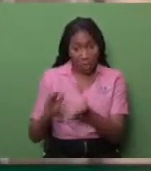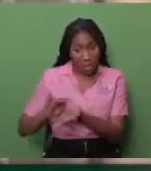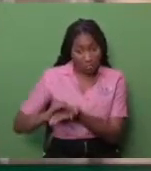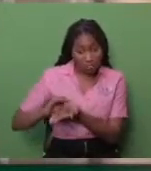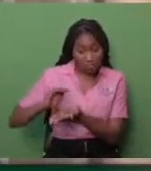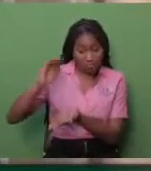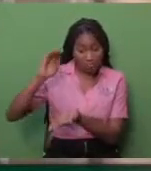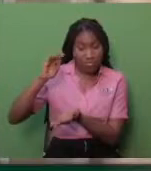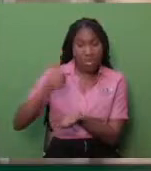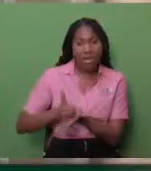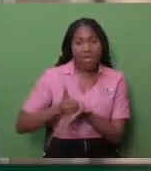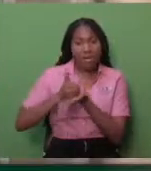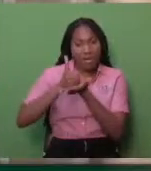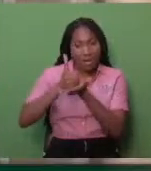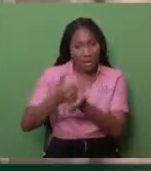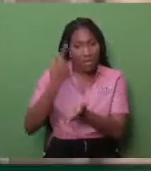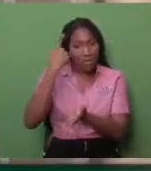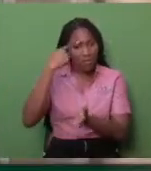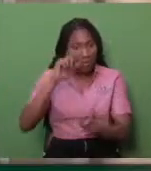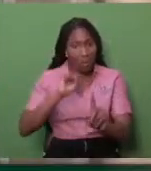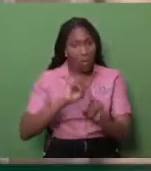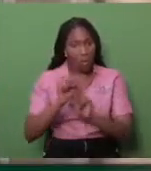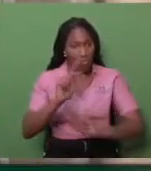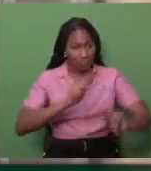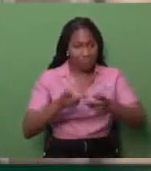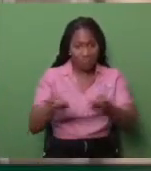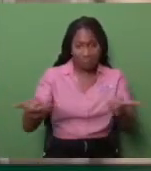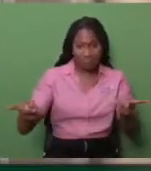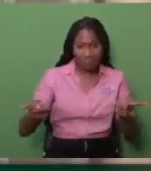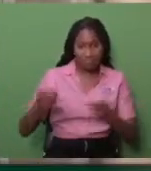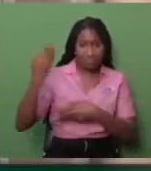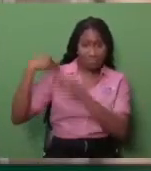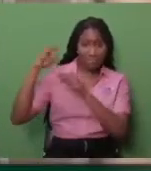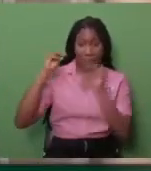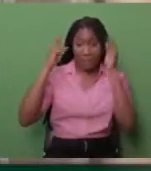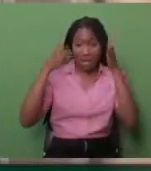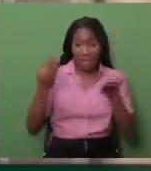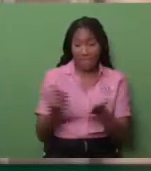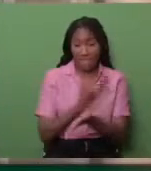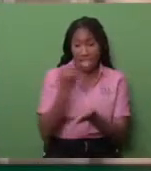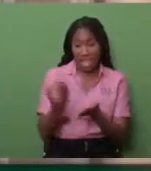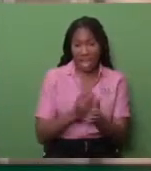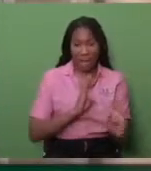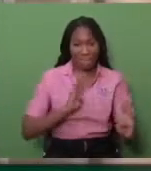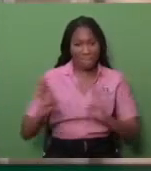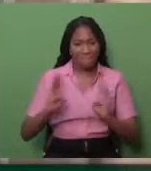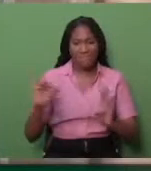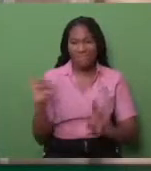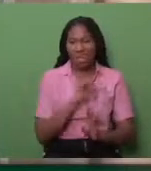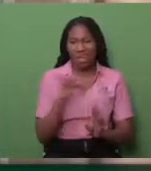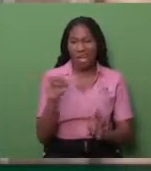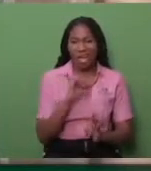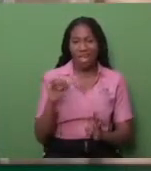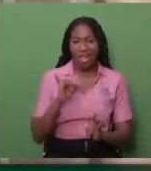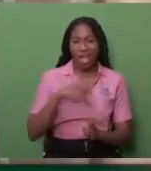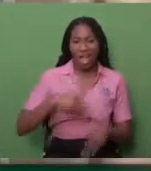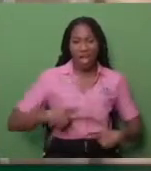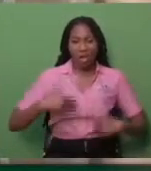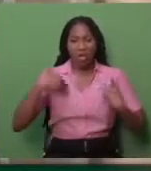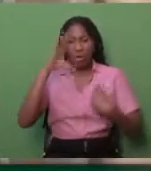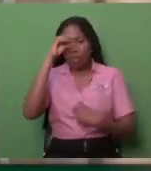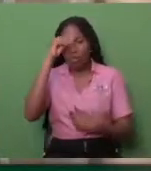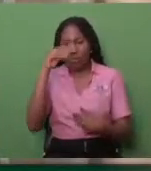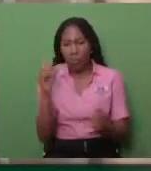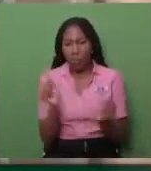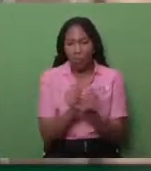In the past 6 years, this Minister of Finance has acted like a reckless teenager with a credit card. For the